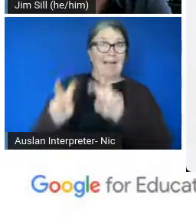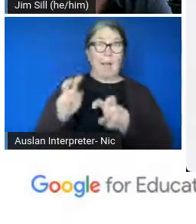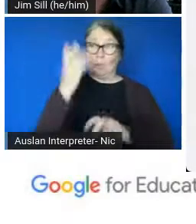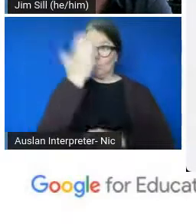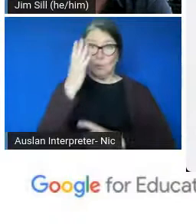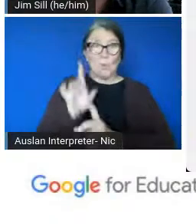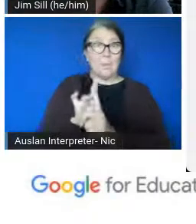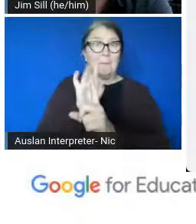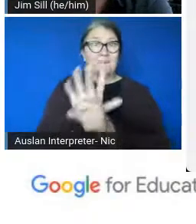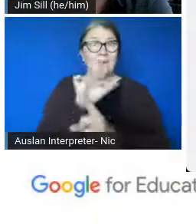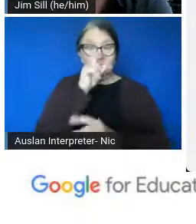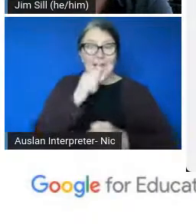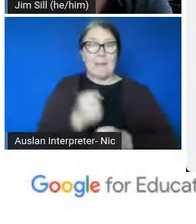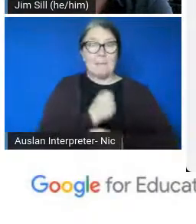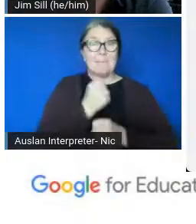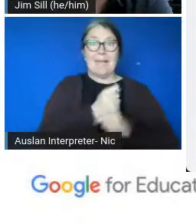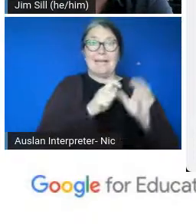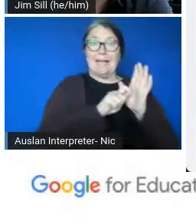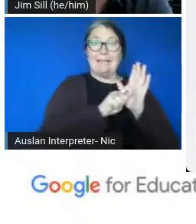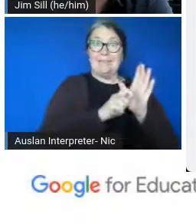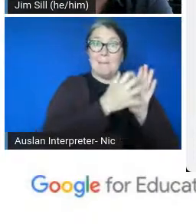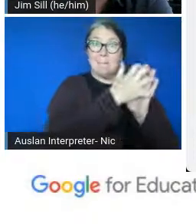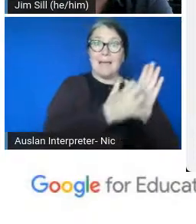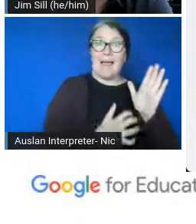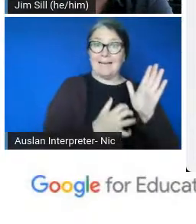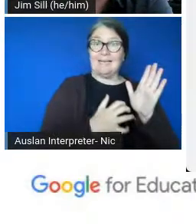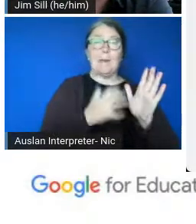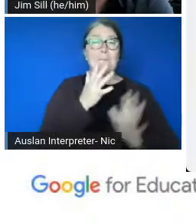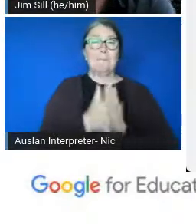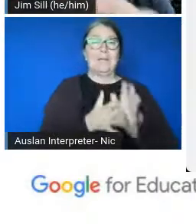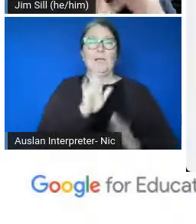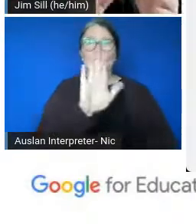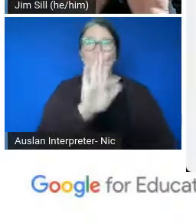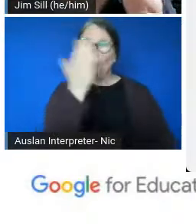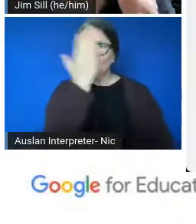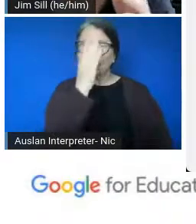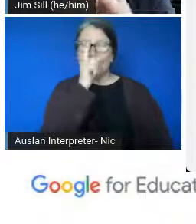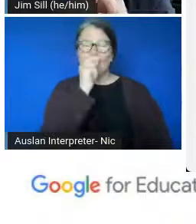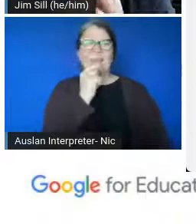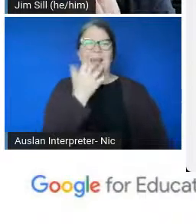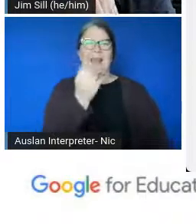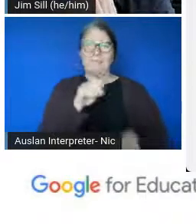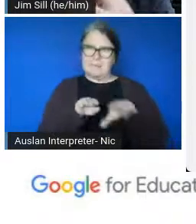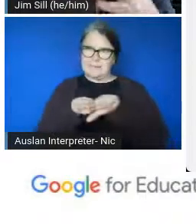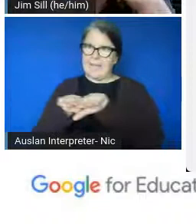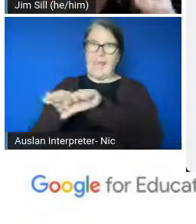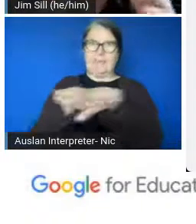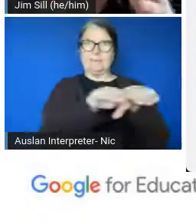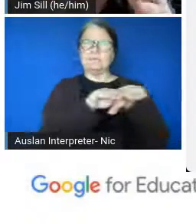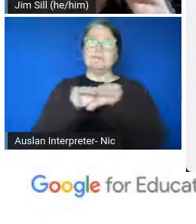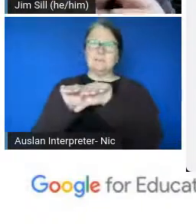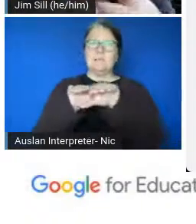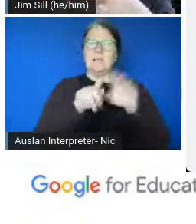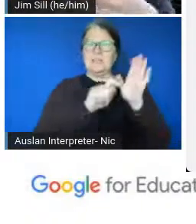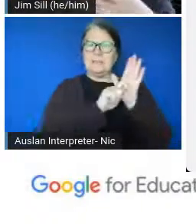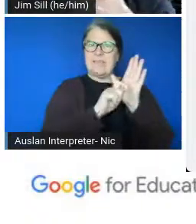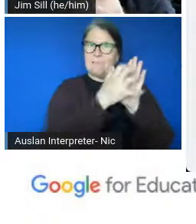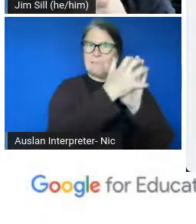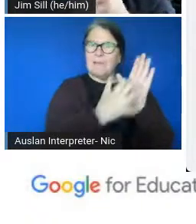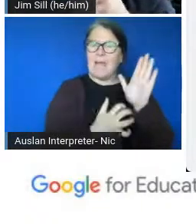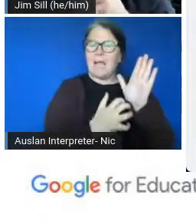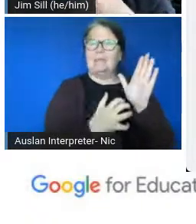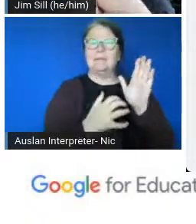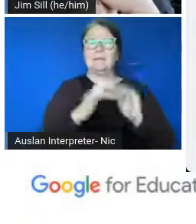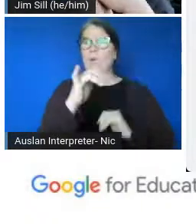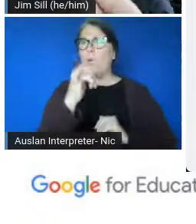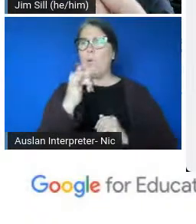own. So that way you can have a standardized template for particular projects or something, maybe teacher